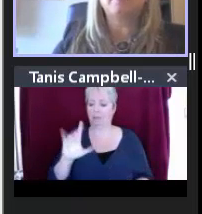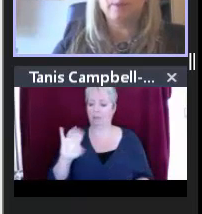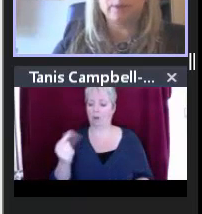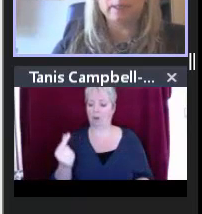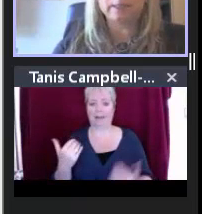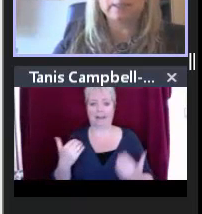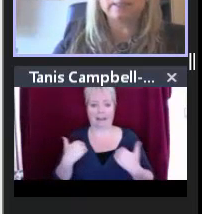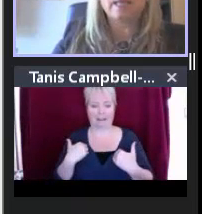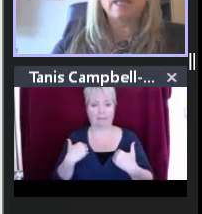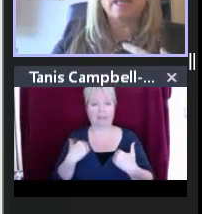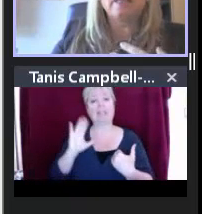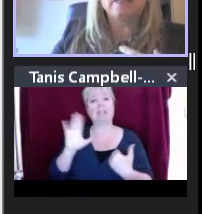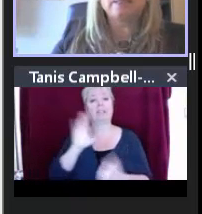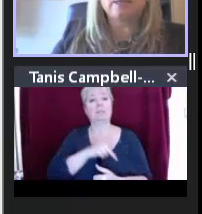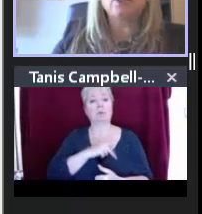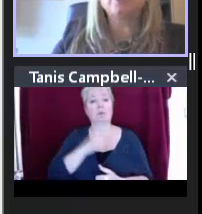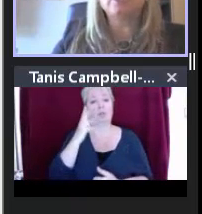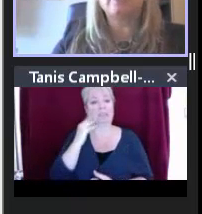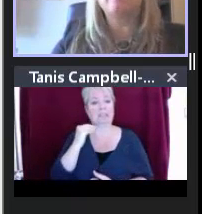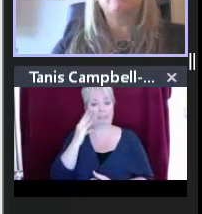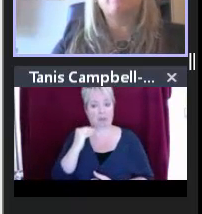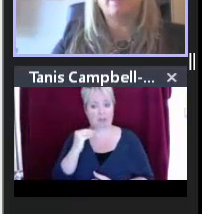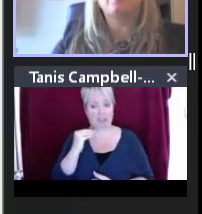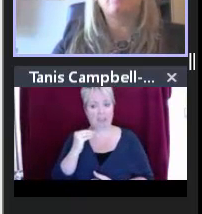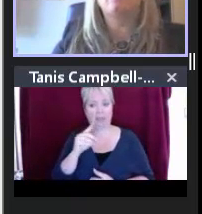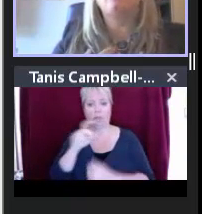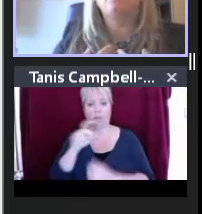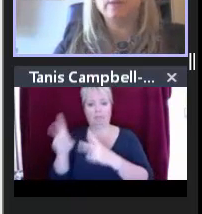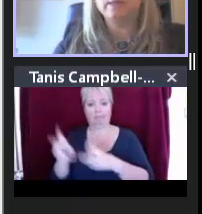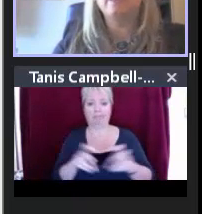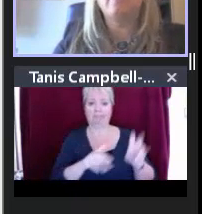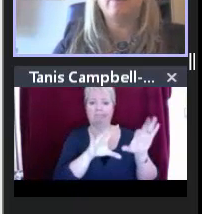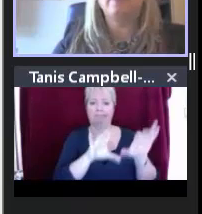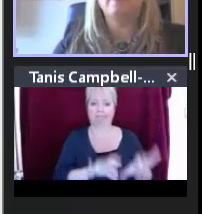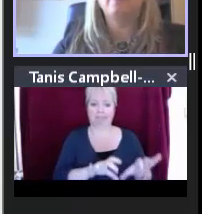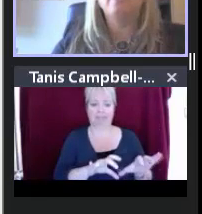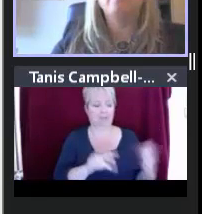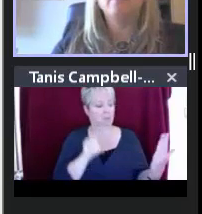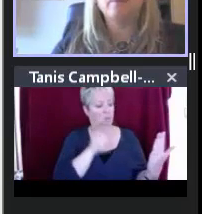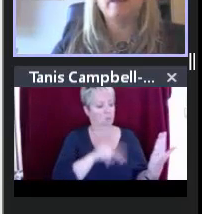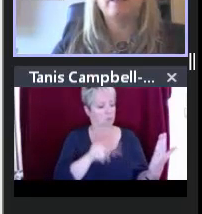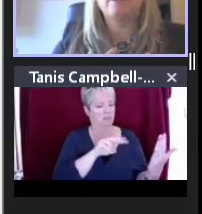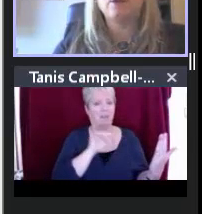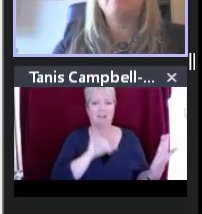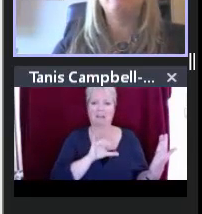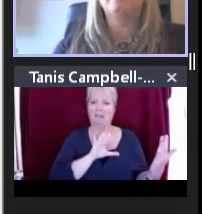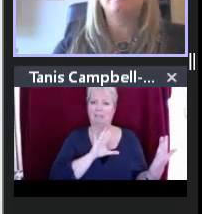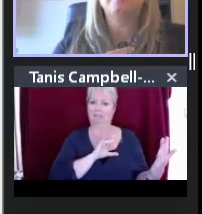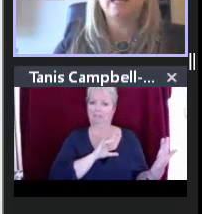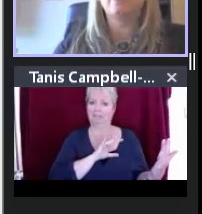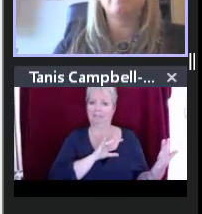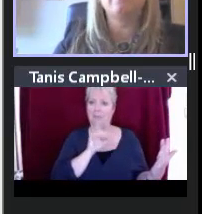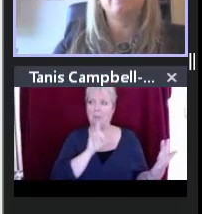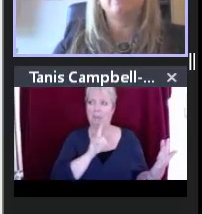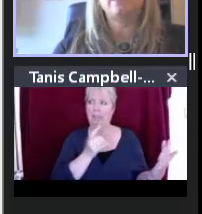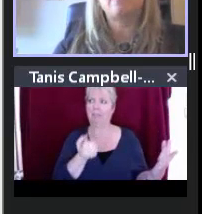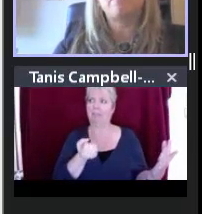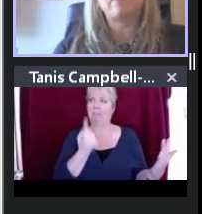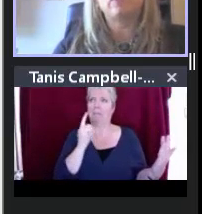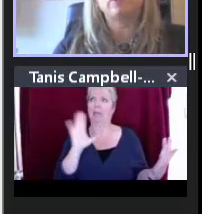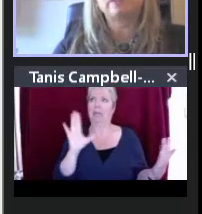personal experience in such a descriptive manner that you really get a feeling for what it could be like to